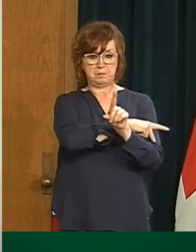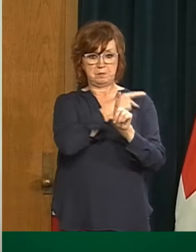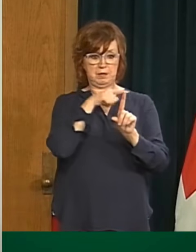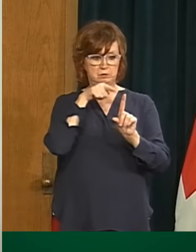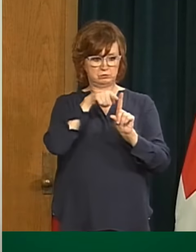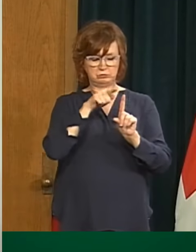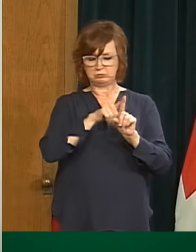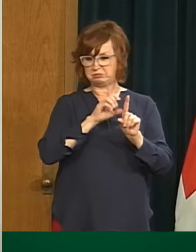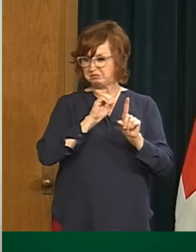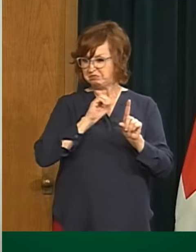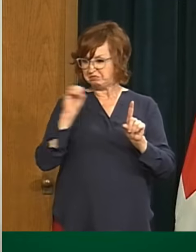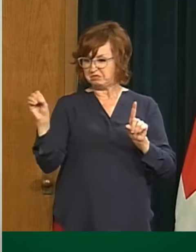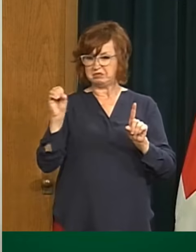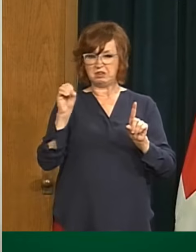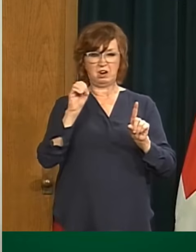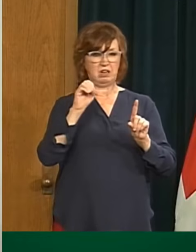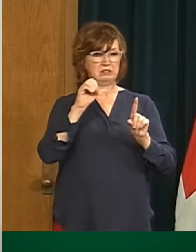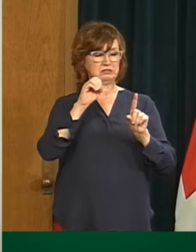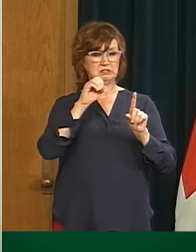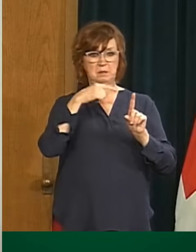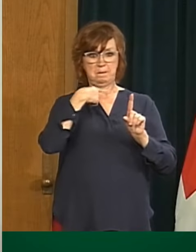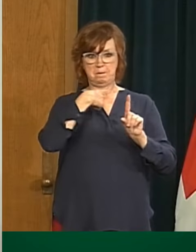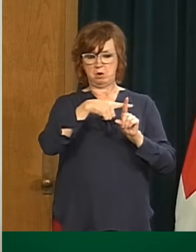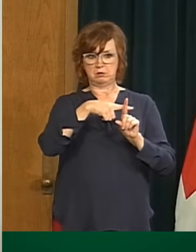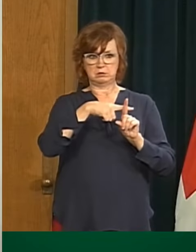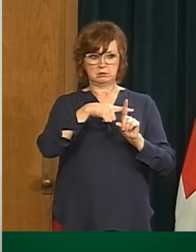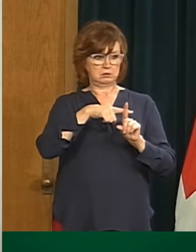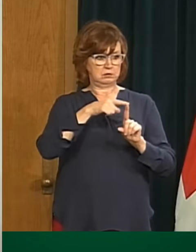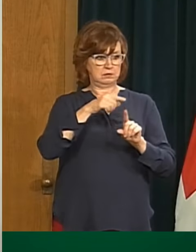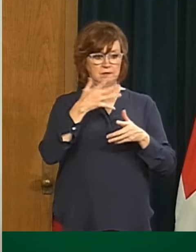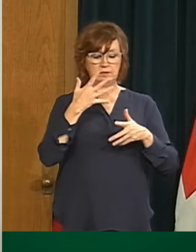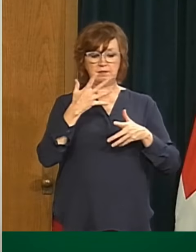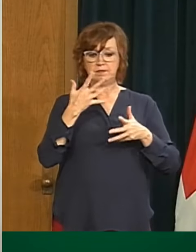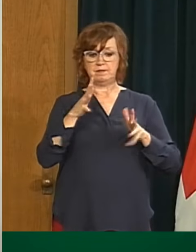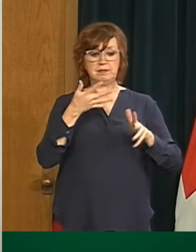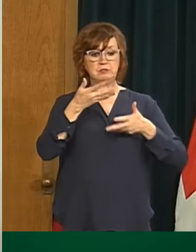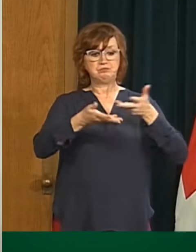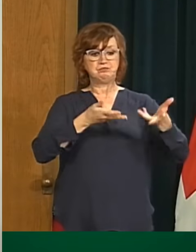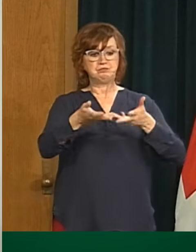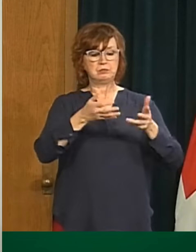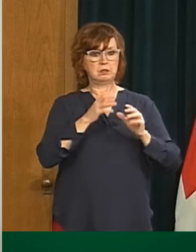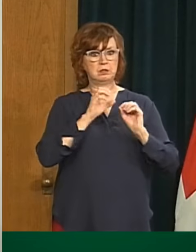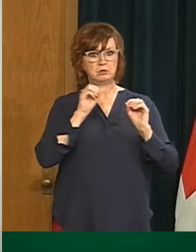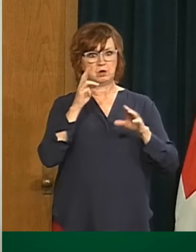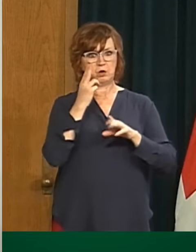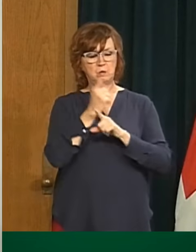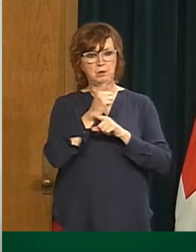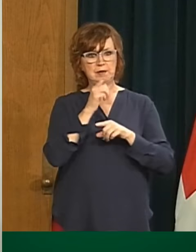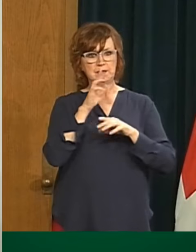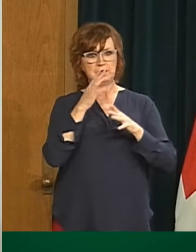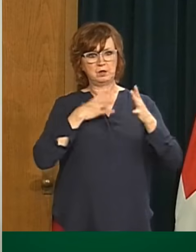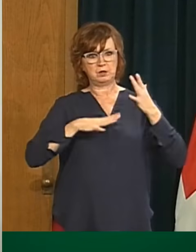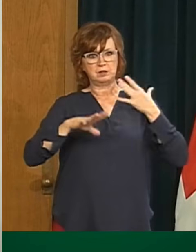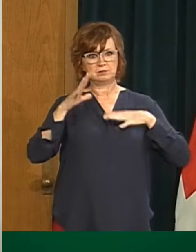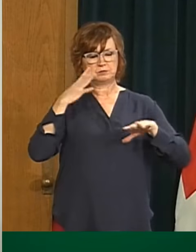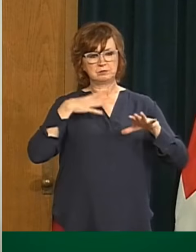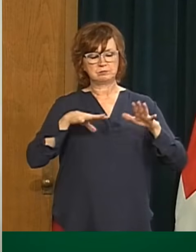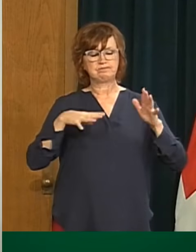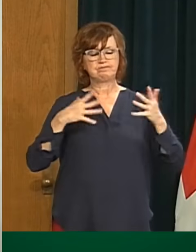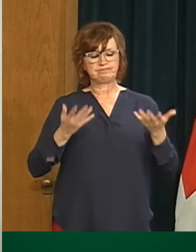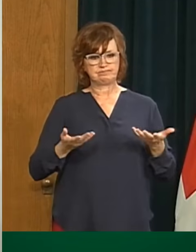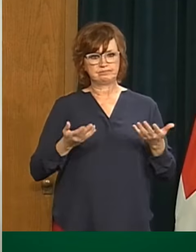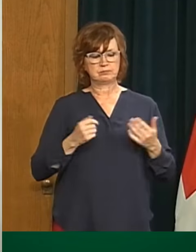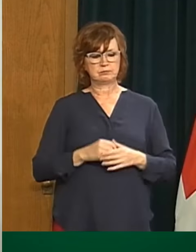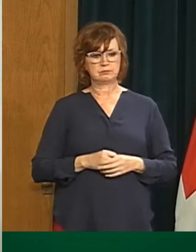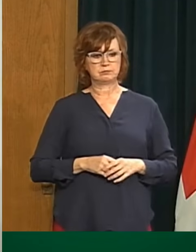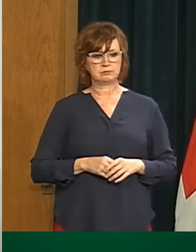with COVID-like symptoms, and the right PPE was not being used. And again, the SHA has set in processes where in most